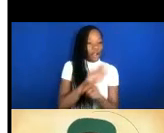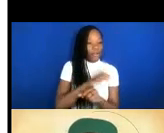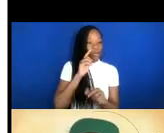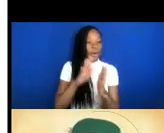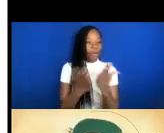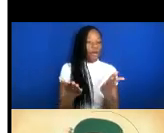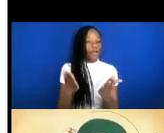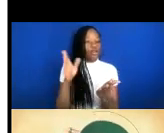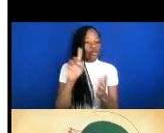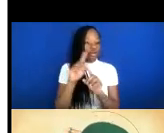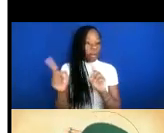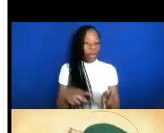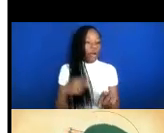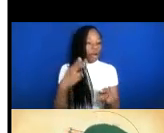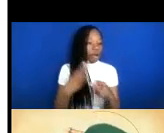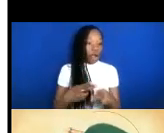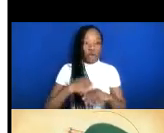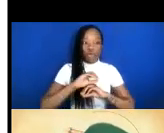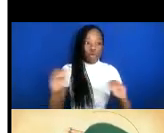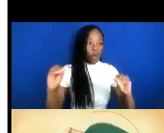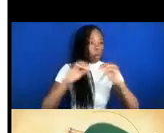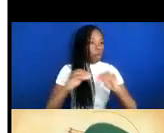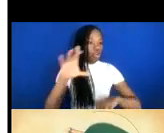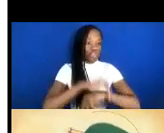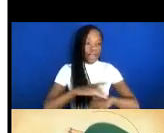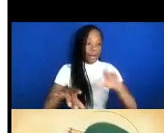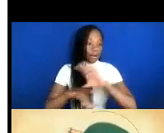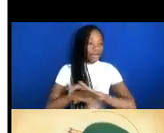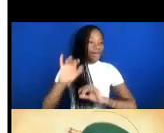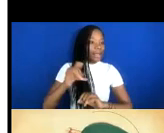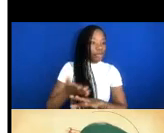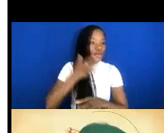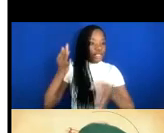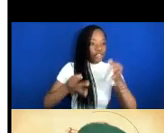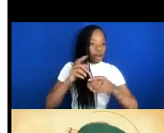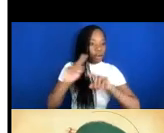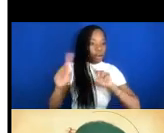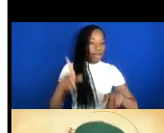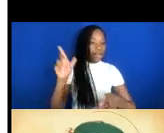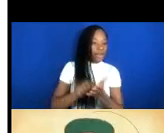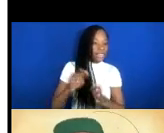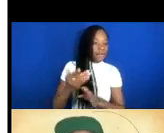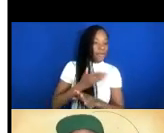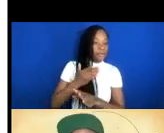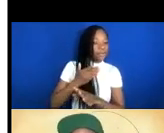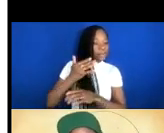Shackles report, a pretrial report that came out a couple of years ago, one of the first EM pieces I got to work on here.